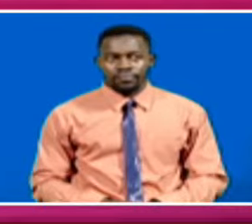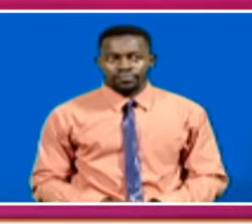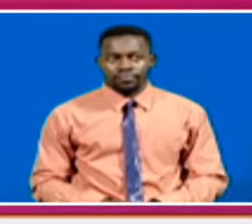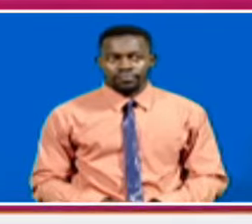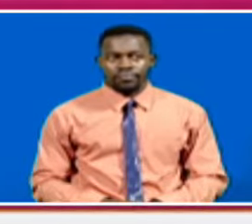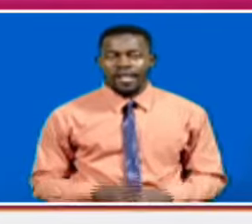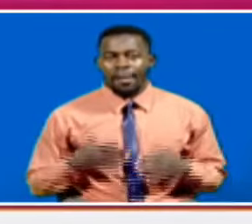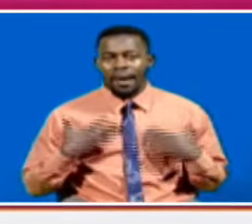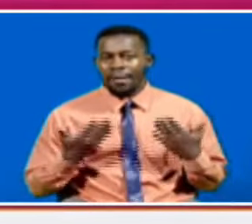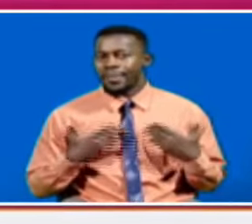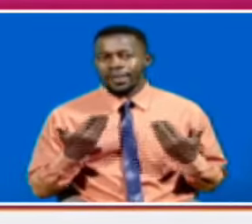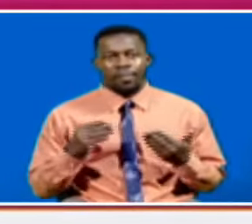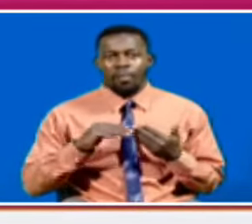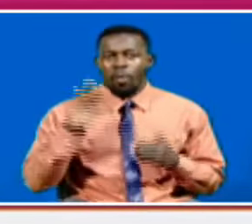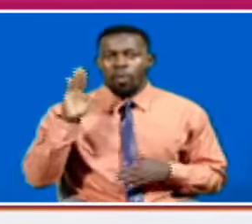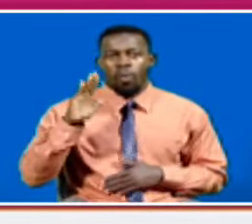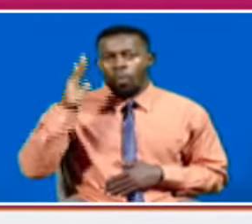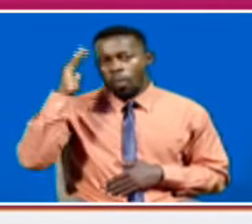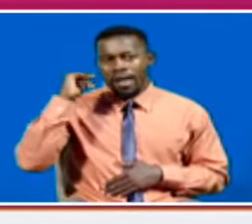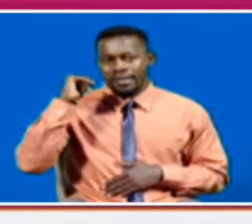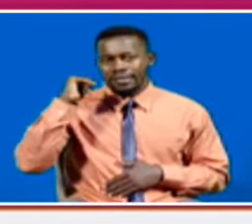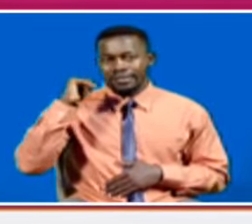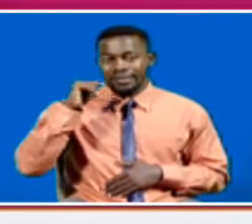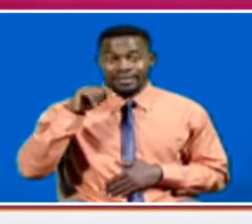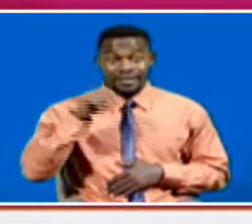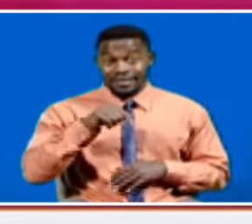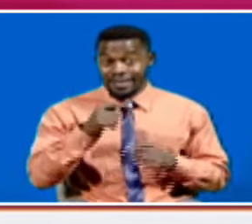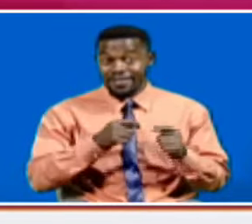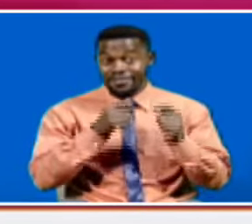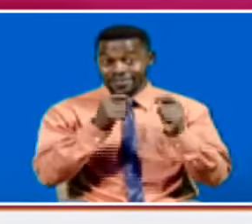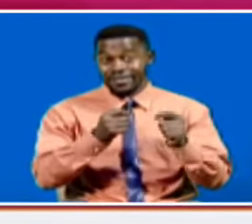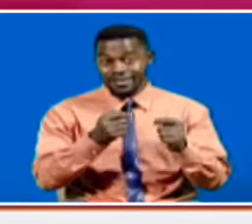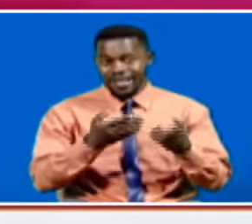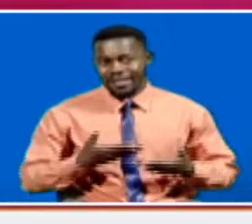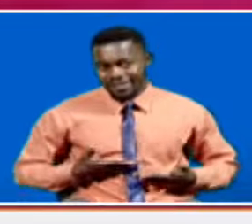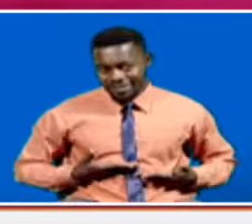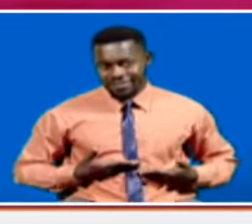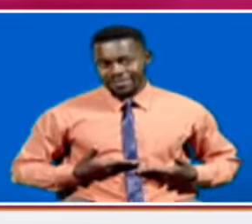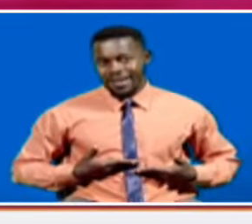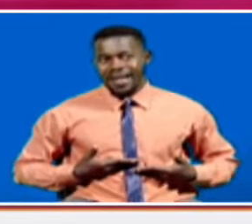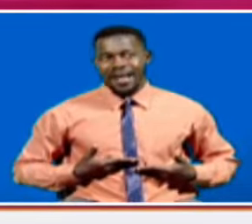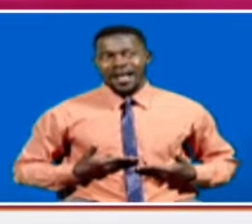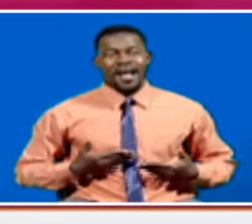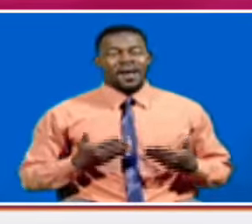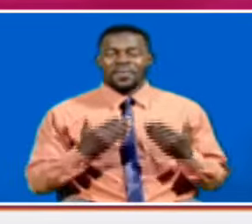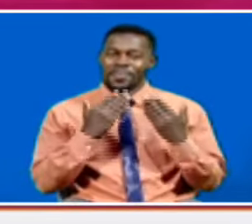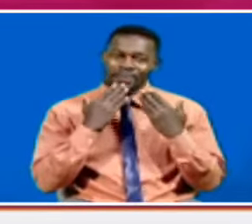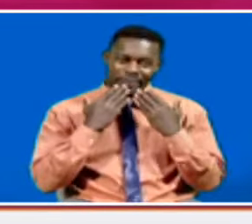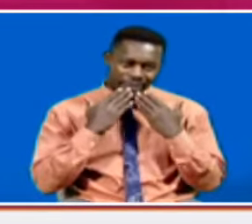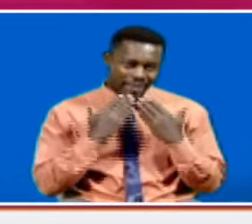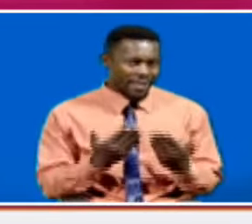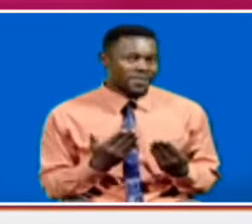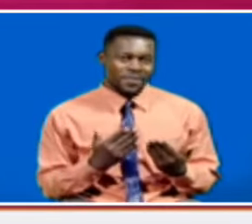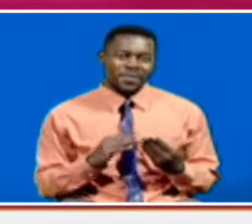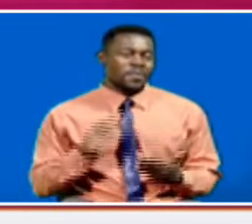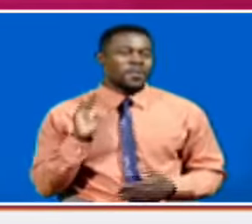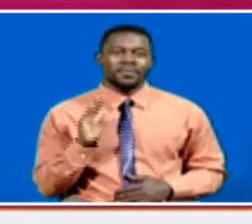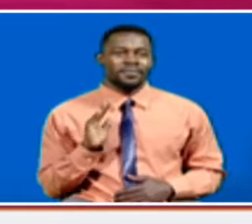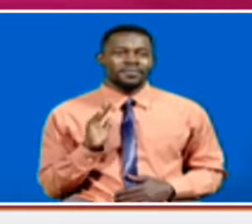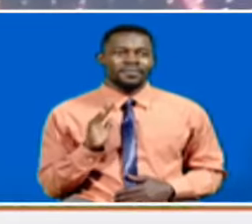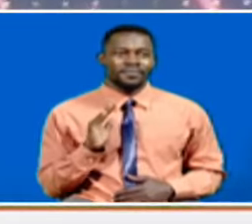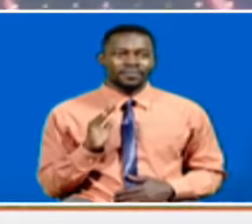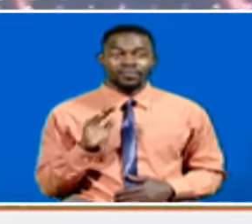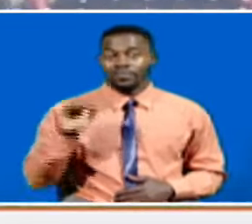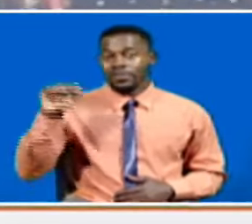I am happy for this award. And thank you again, the Soya